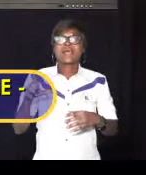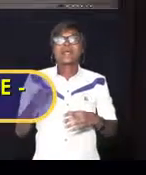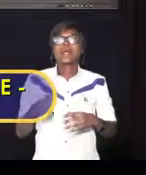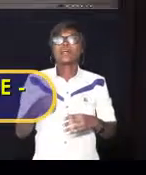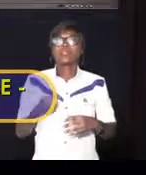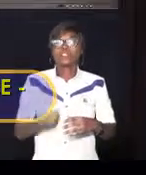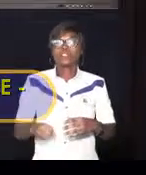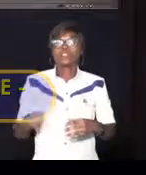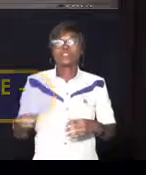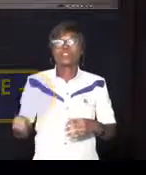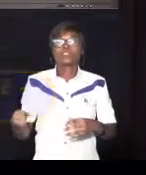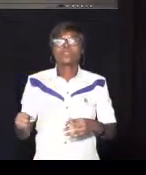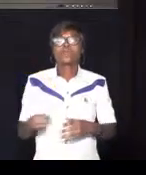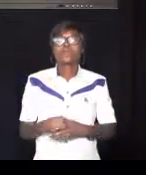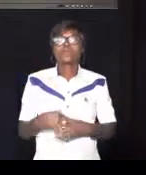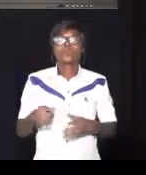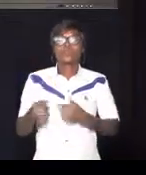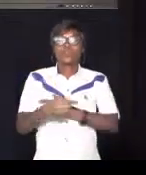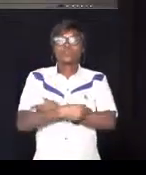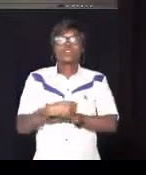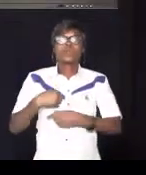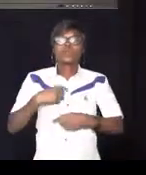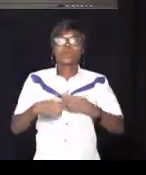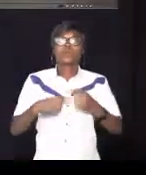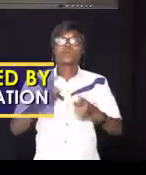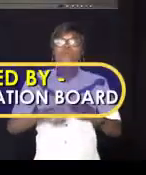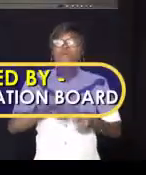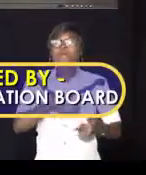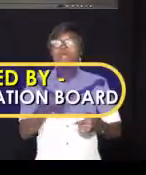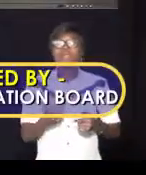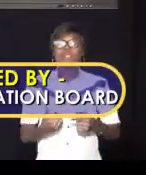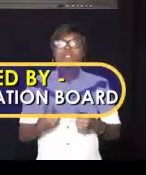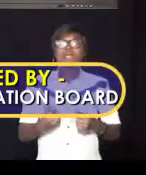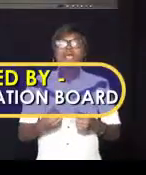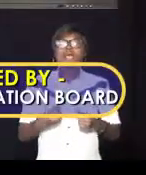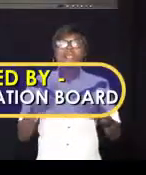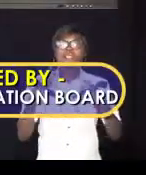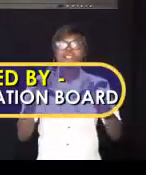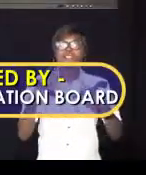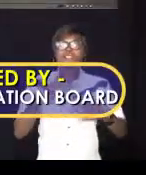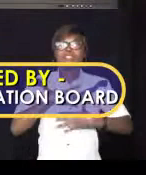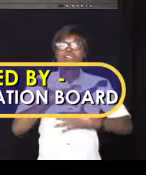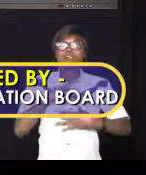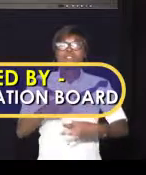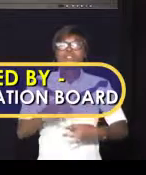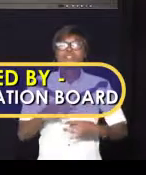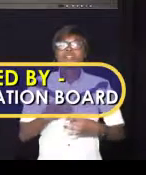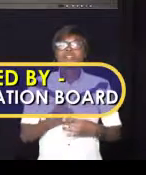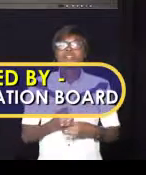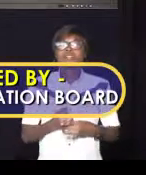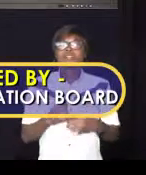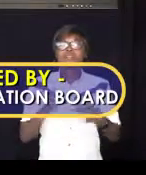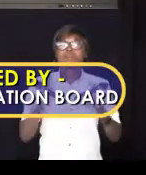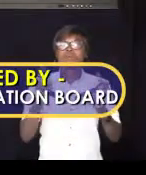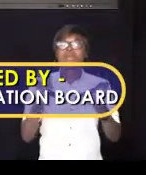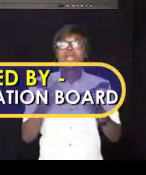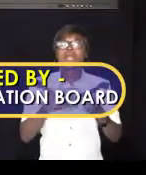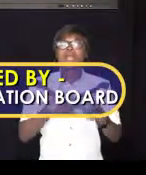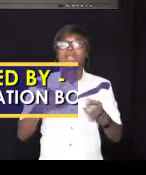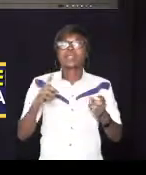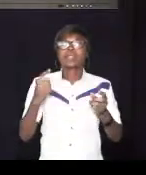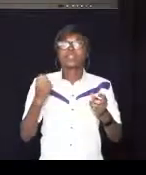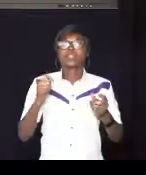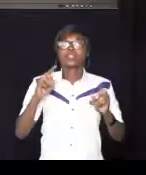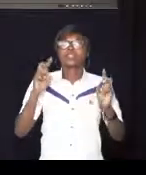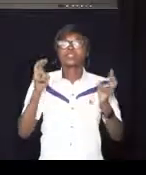resources. Today, we want to look at another very simple and interesting topic in basic science and technology.